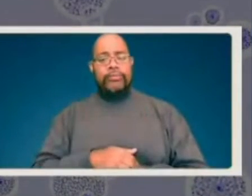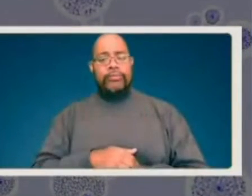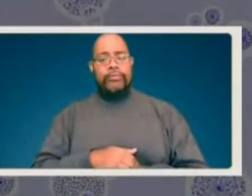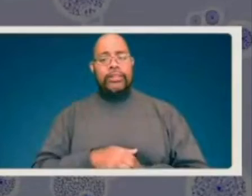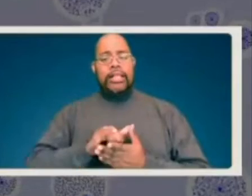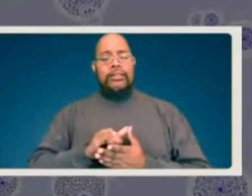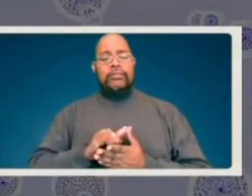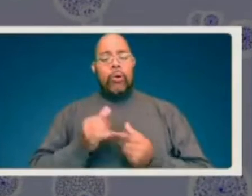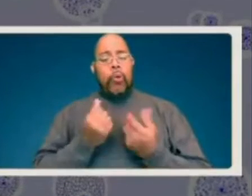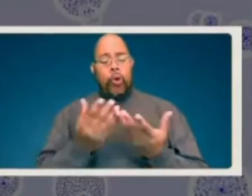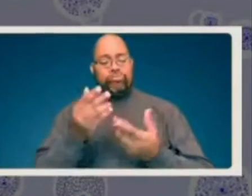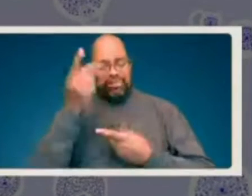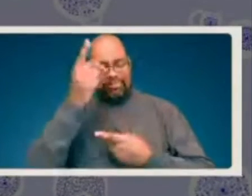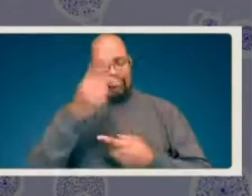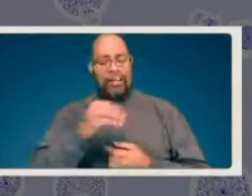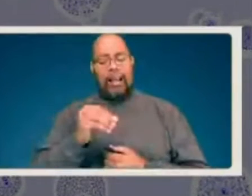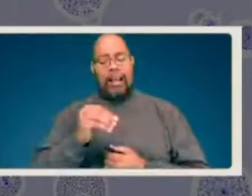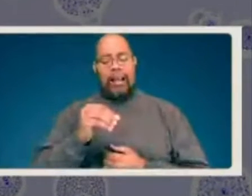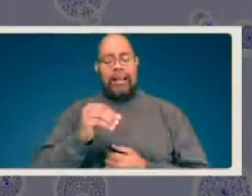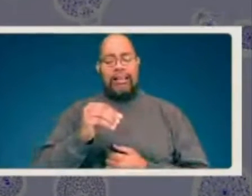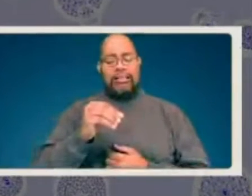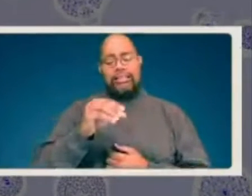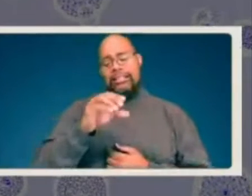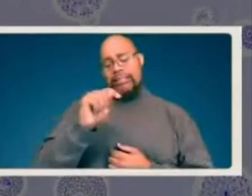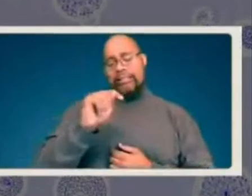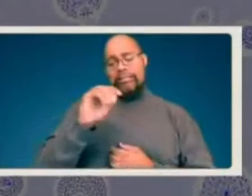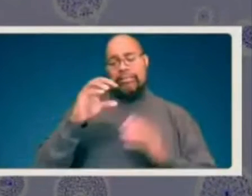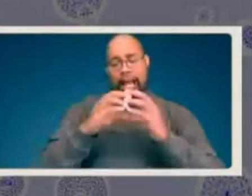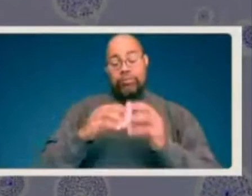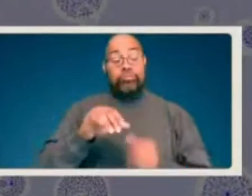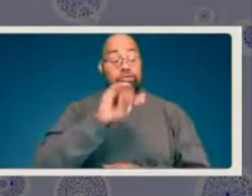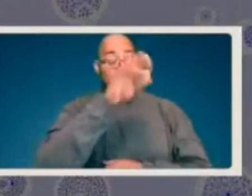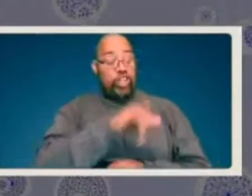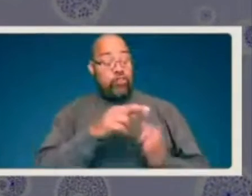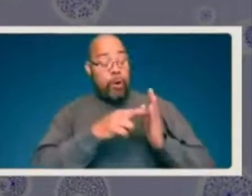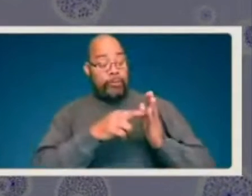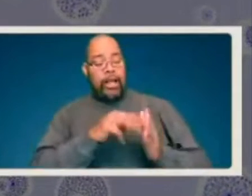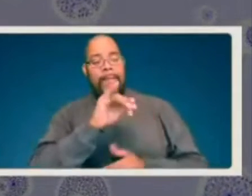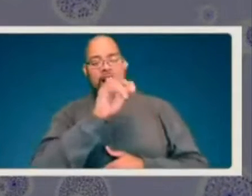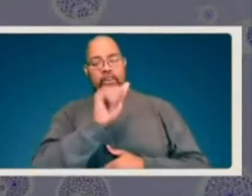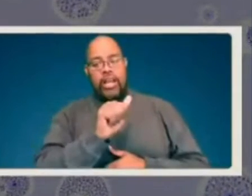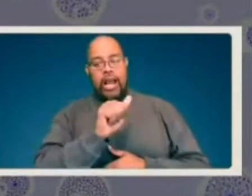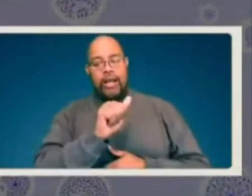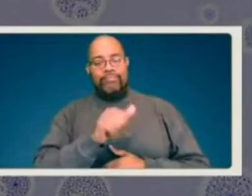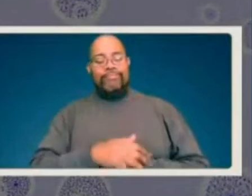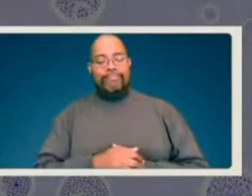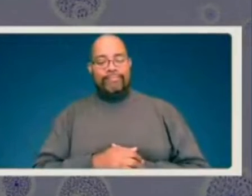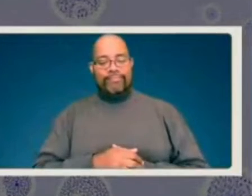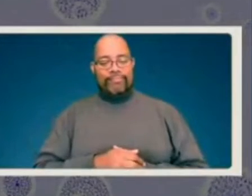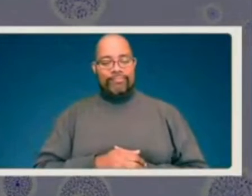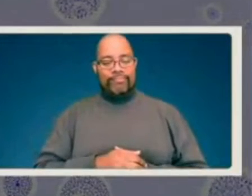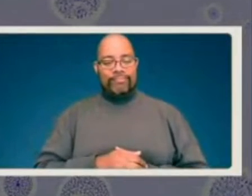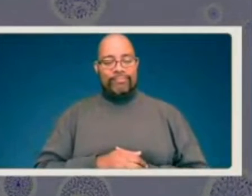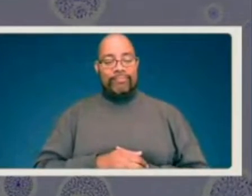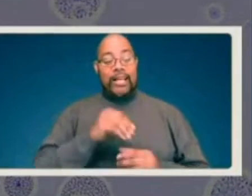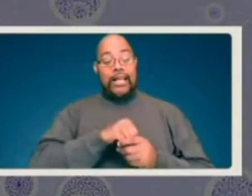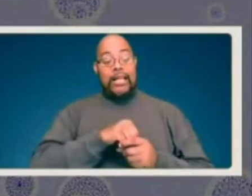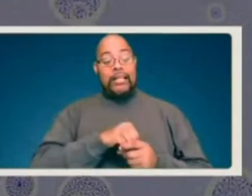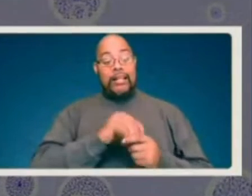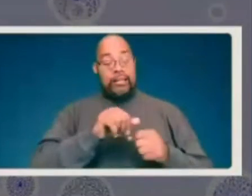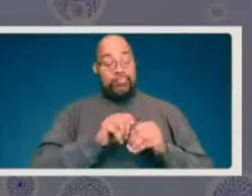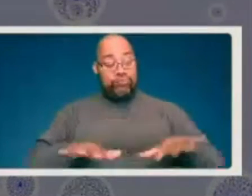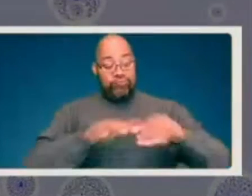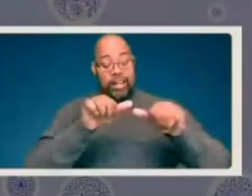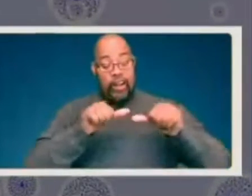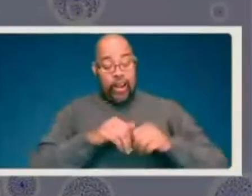as cytokines, B and T cells, while Jerry represents the malaria parasites. In